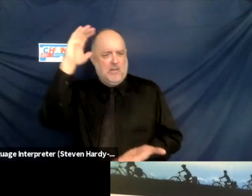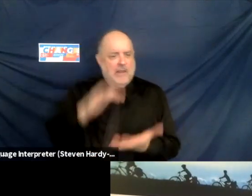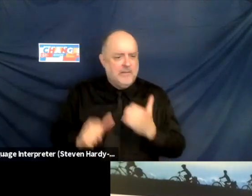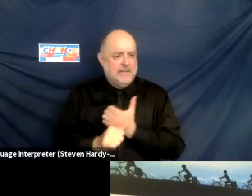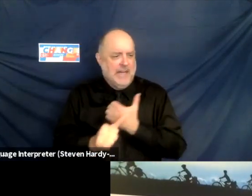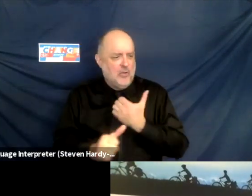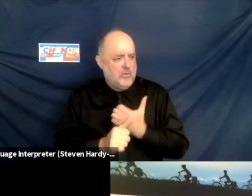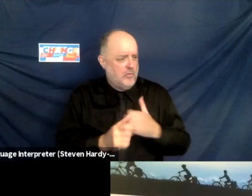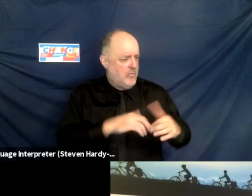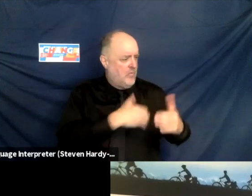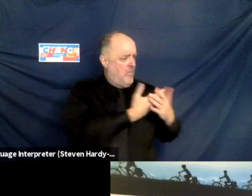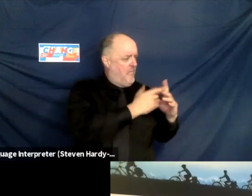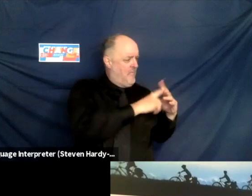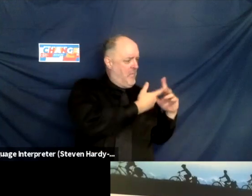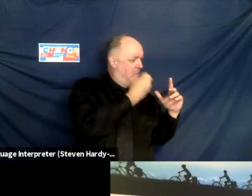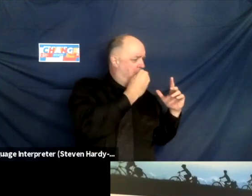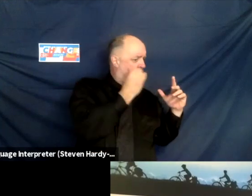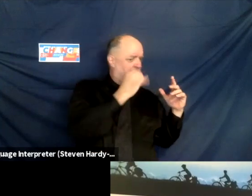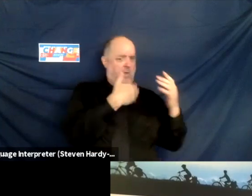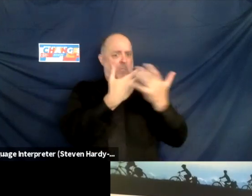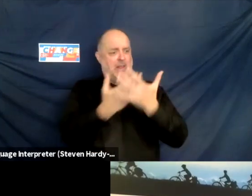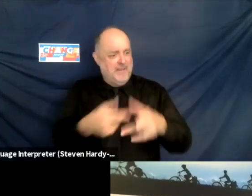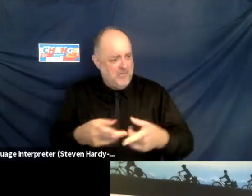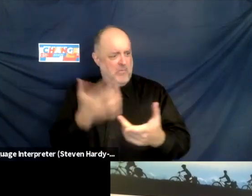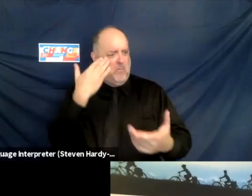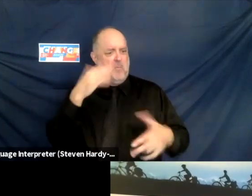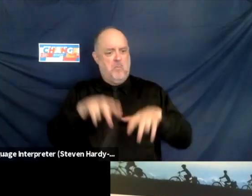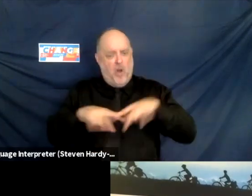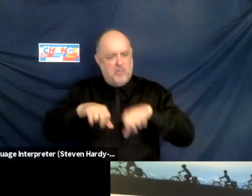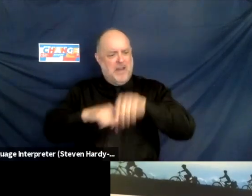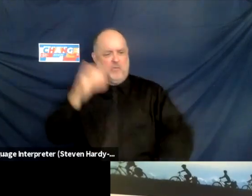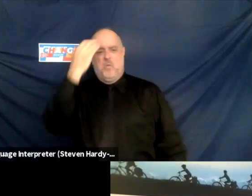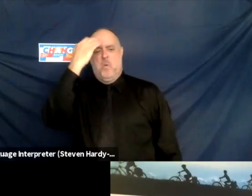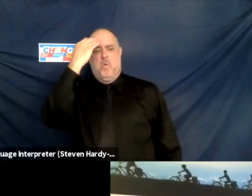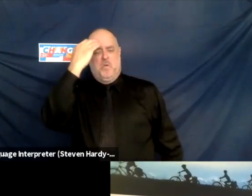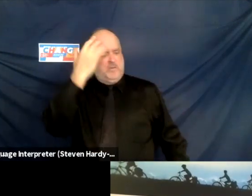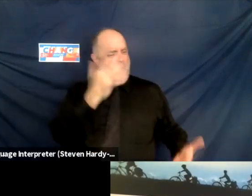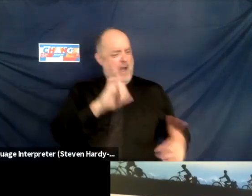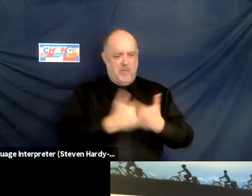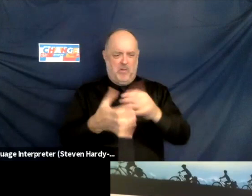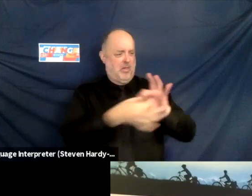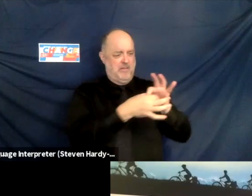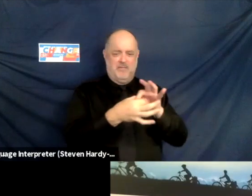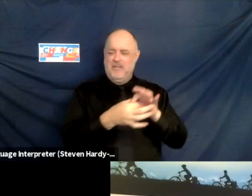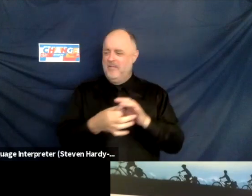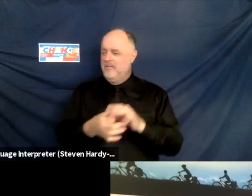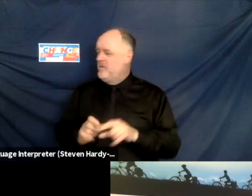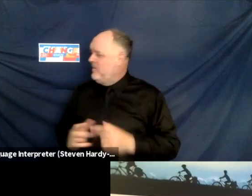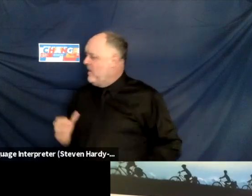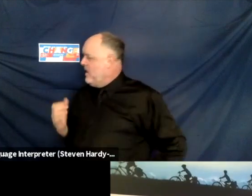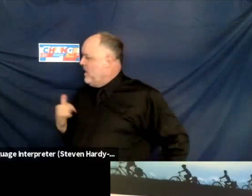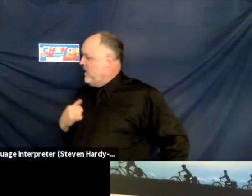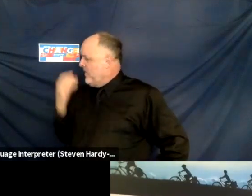A. So is there any good news in all this? Yes, it turns out there is. And here it is. These problems are